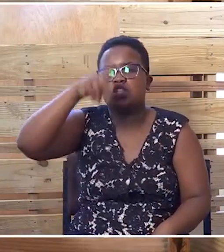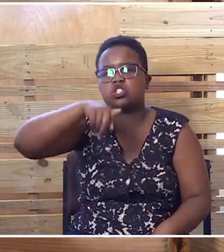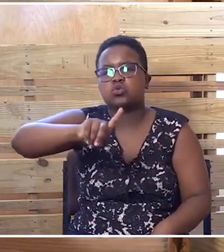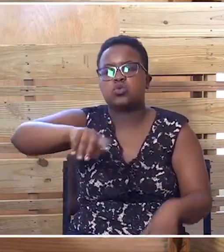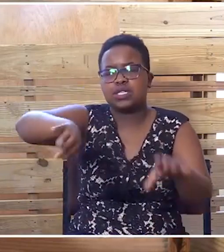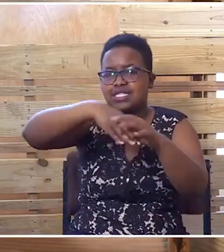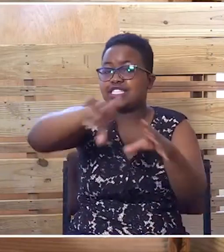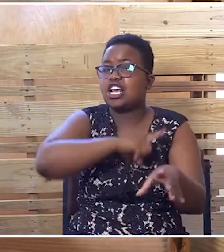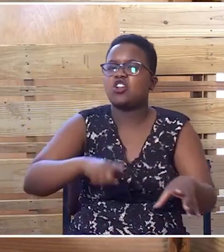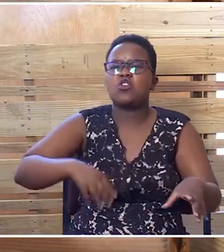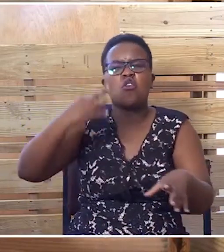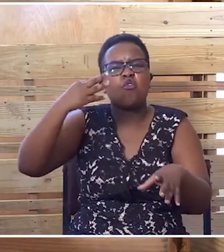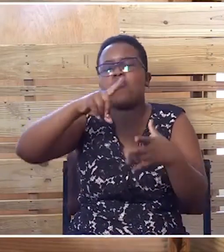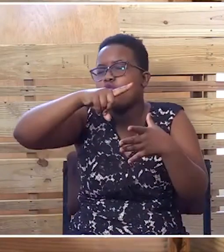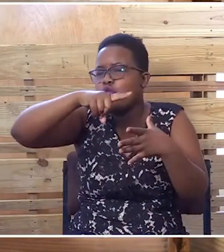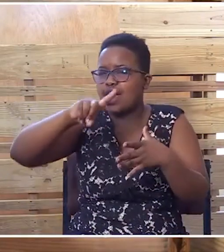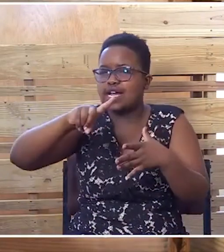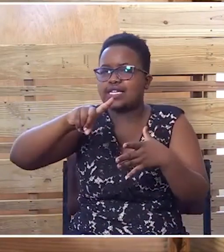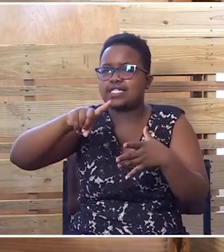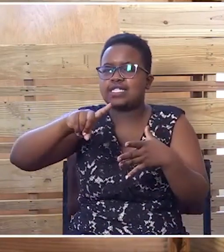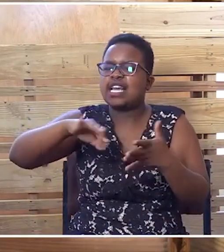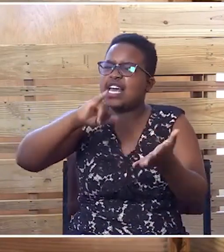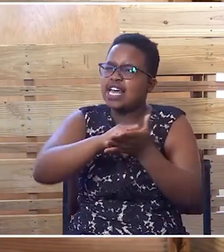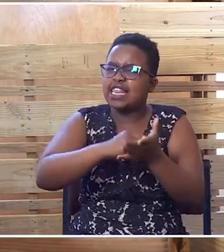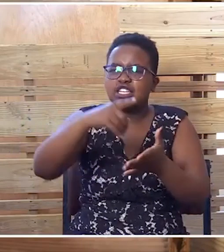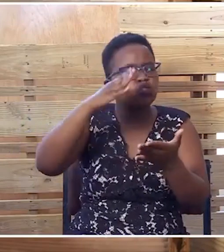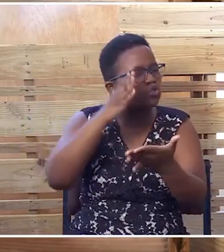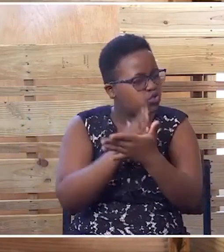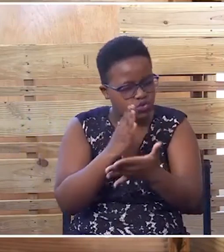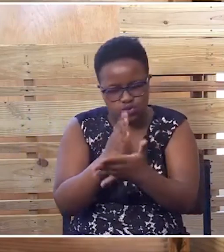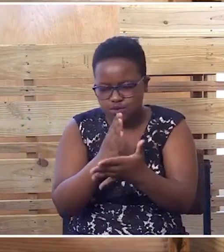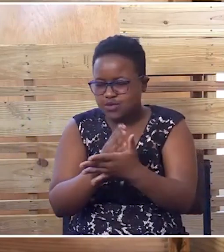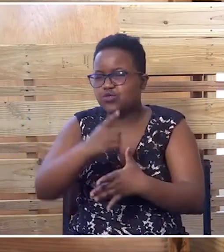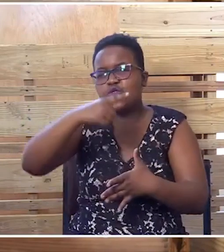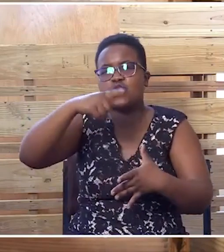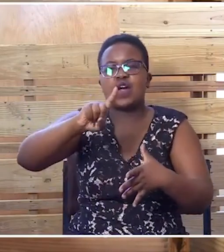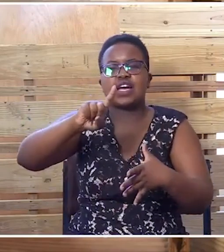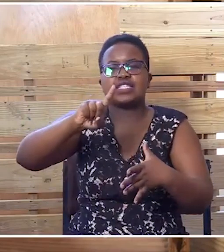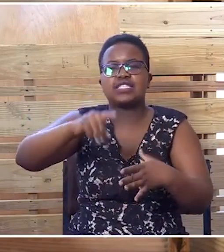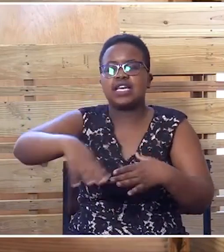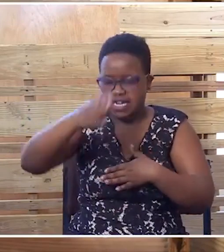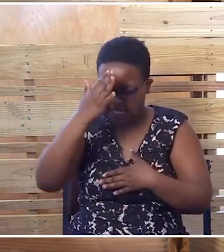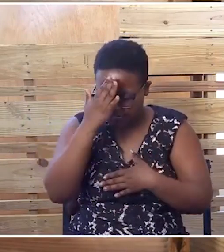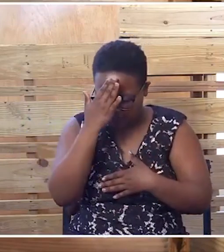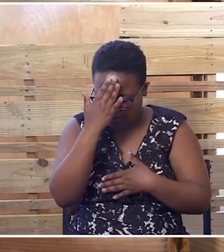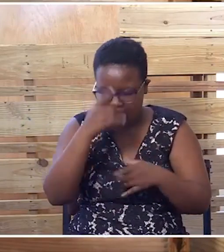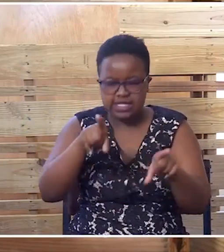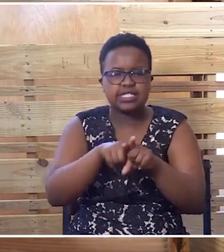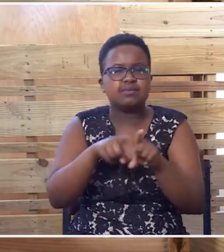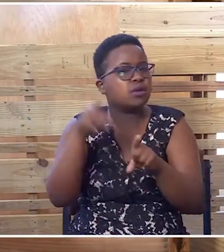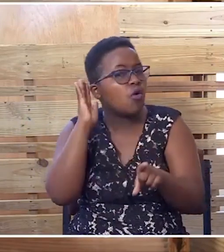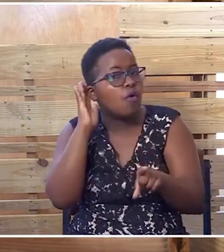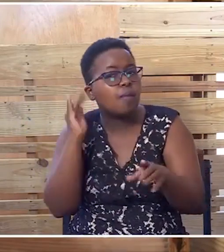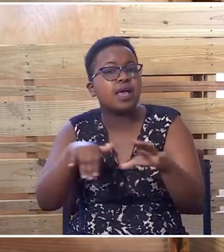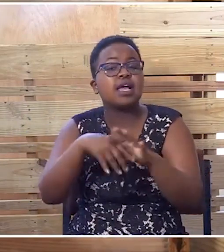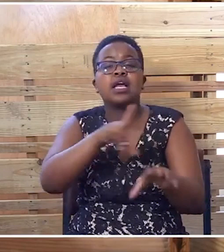for it is right. That it is right to obey our parents in the Lord. That means to obey them by